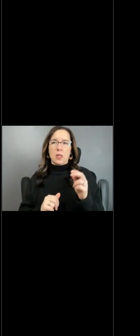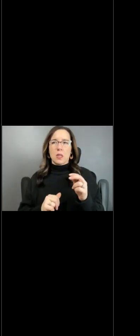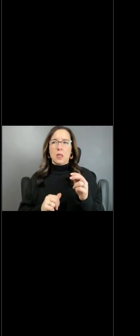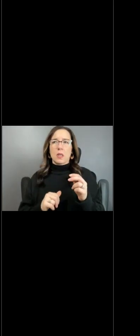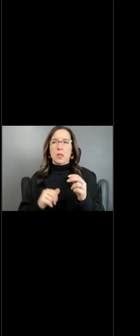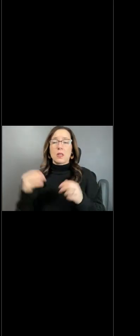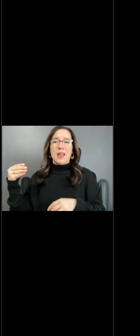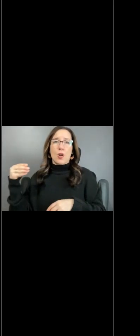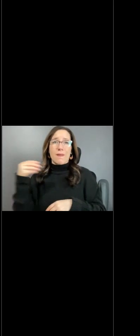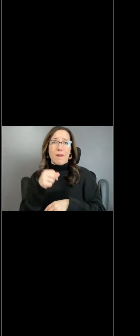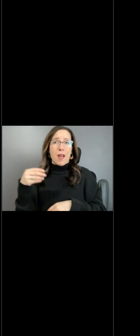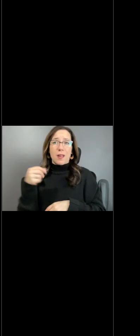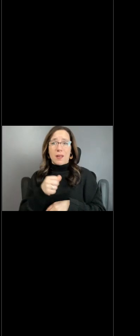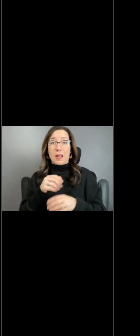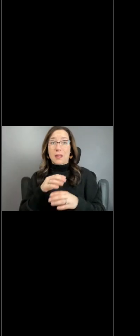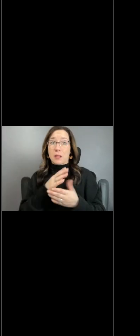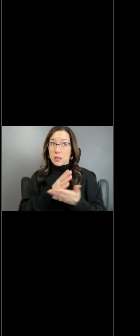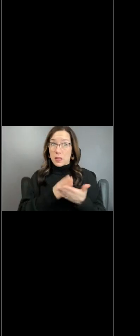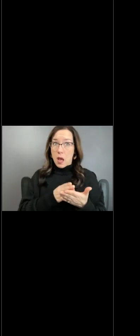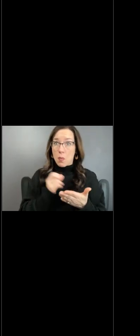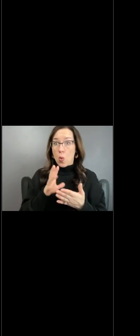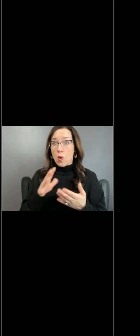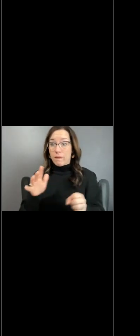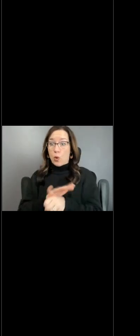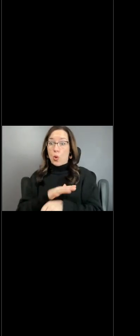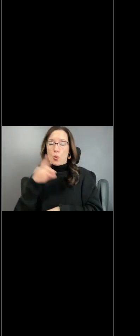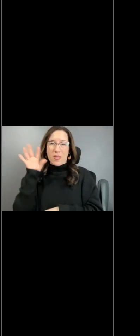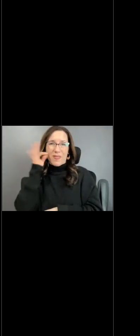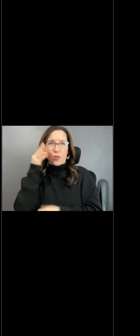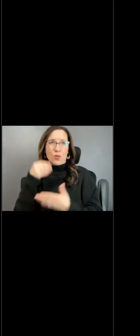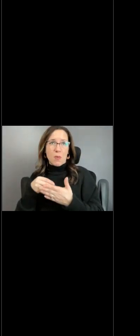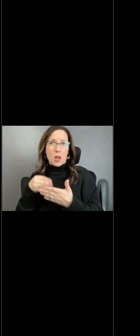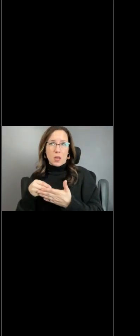financed in whole or in part with federal funds.